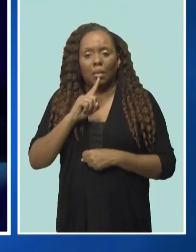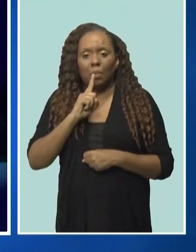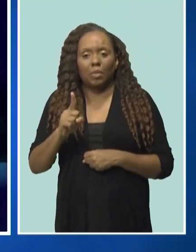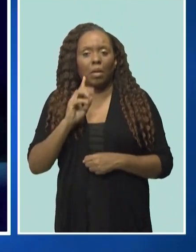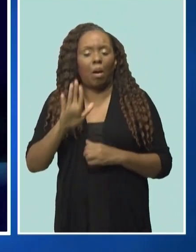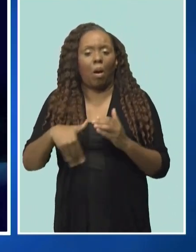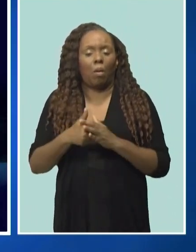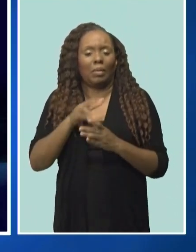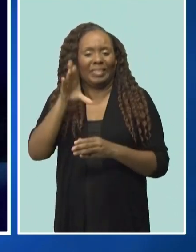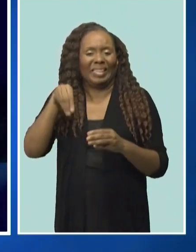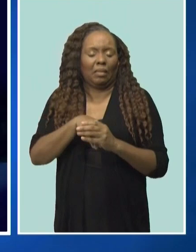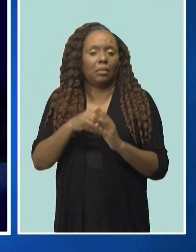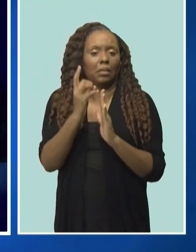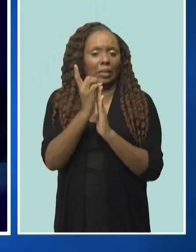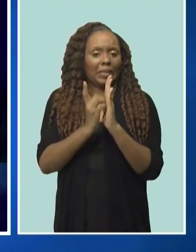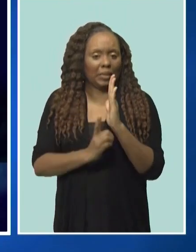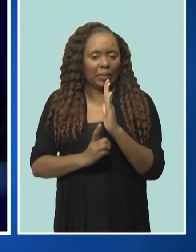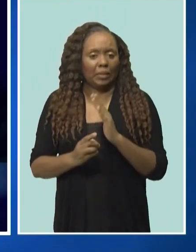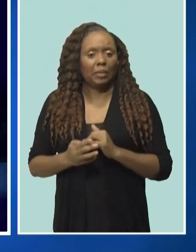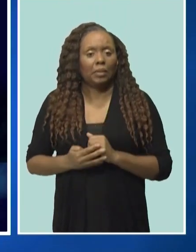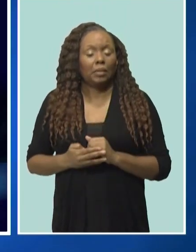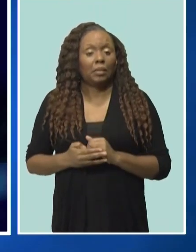of these systems.